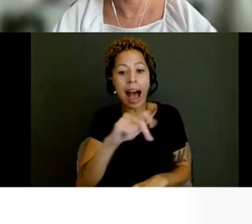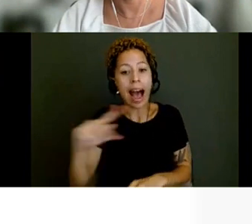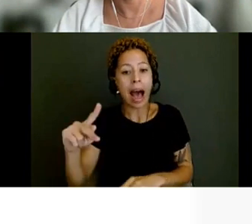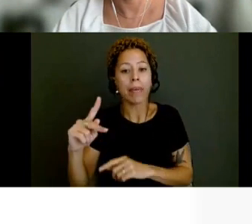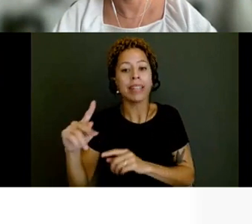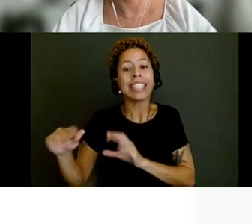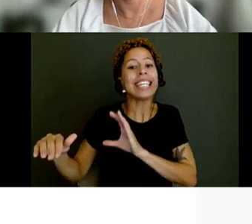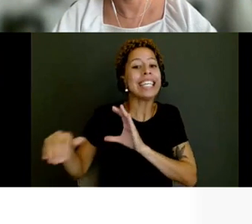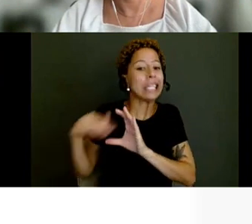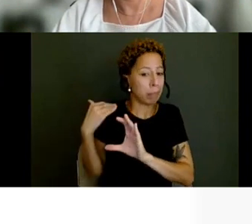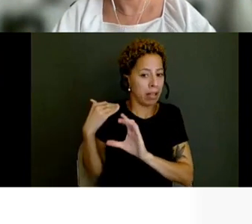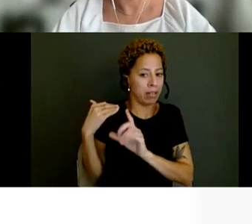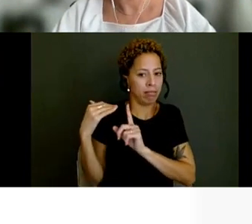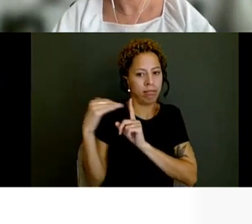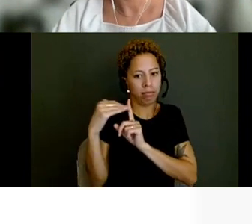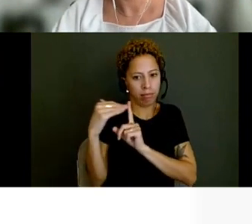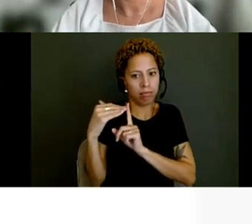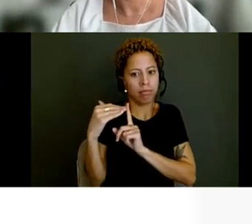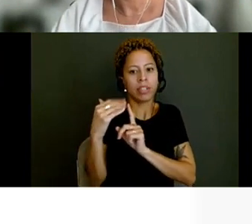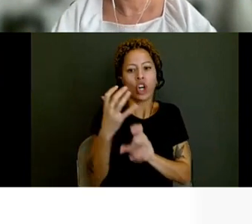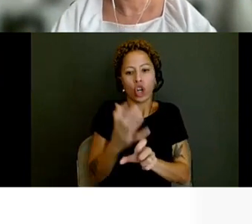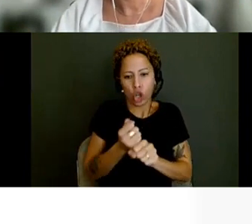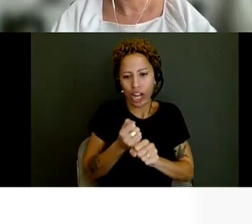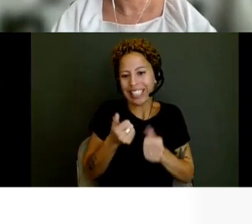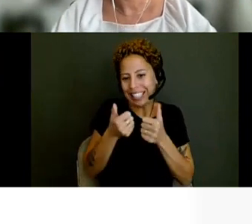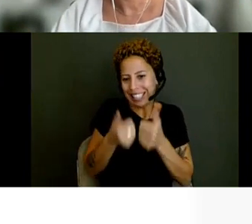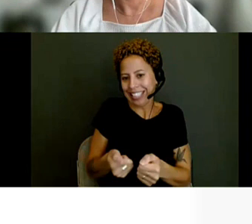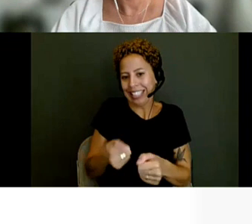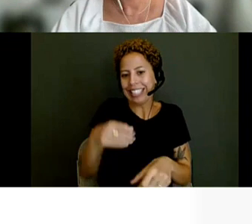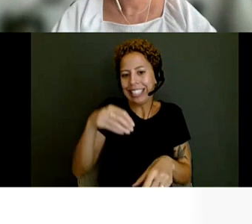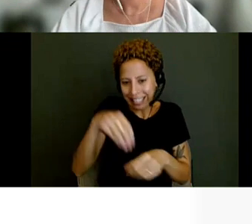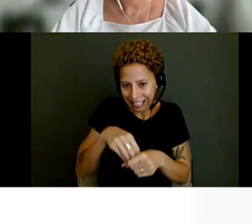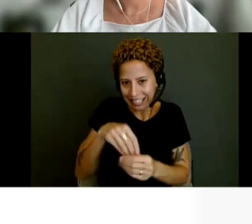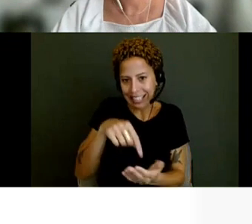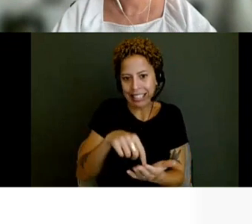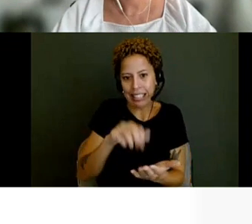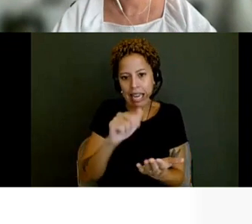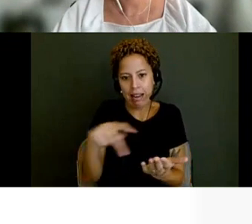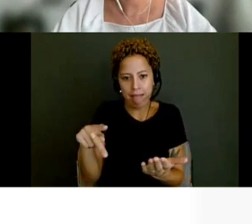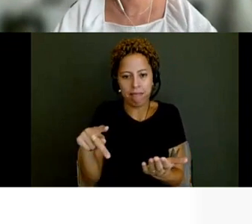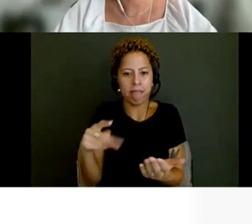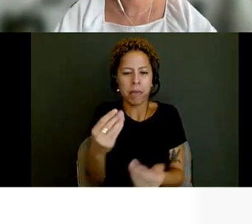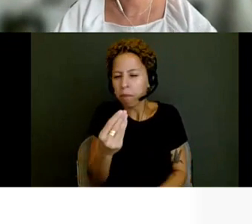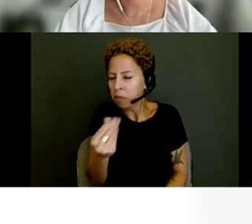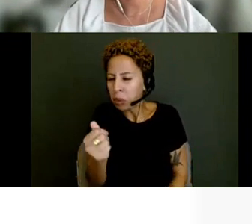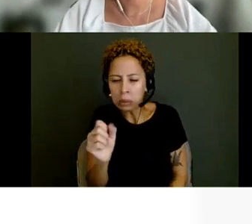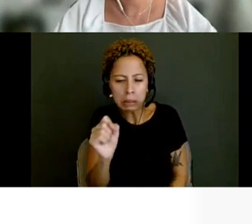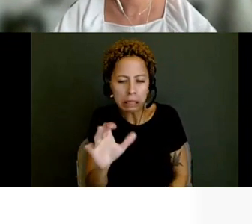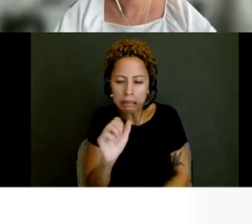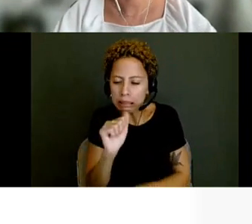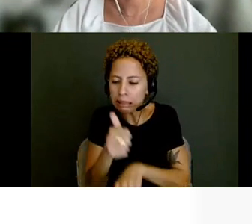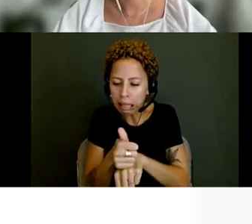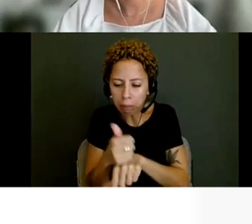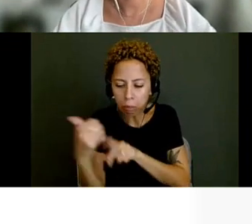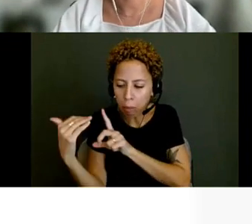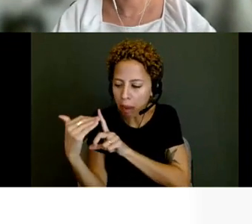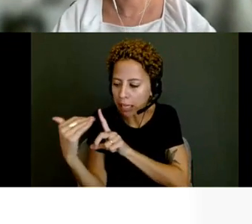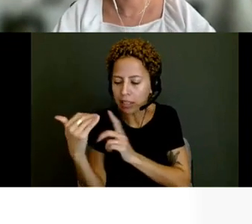was a message. And it just took a few seconds to set this up, and now I don't inadvertently overlook messages anymore.